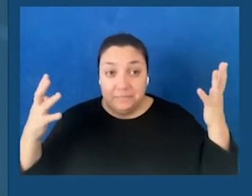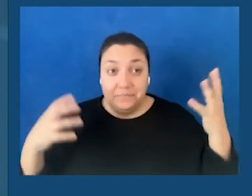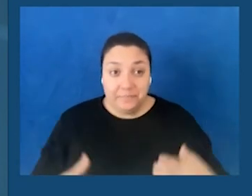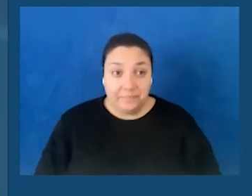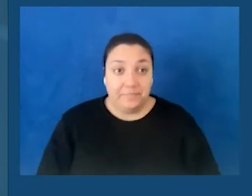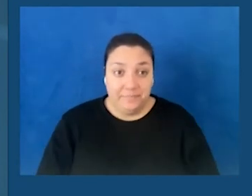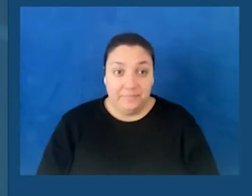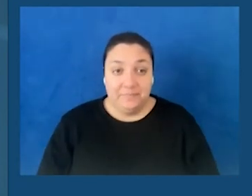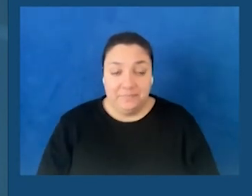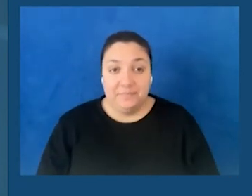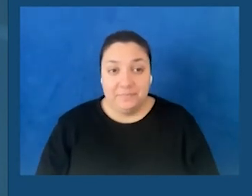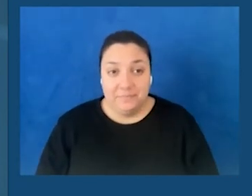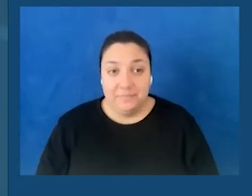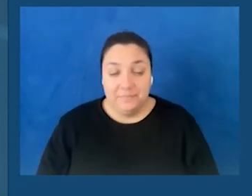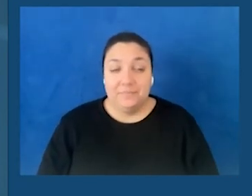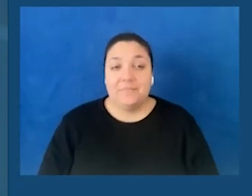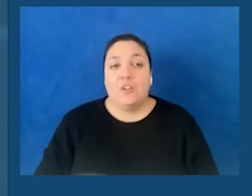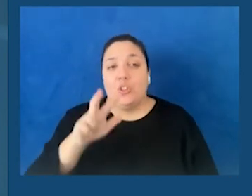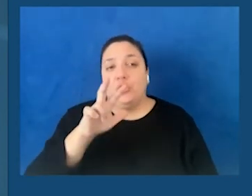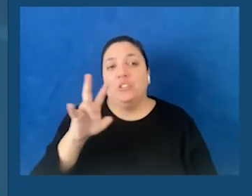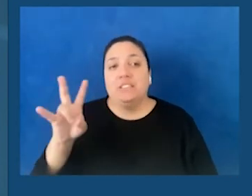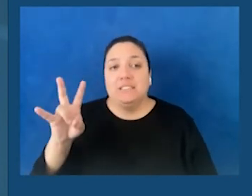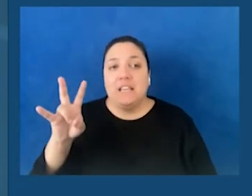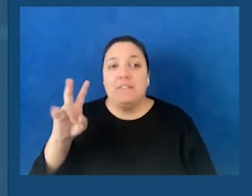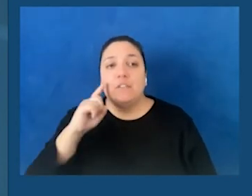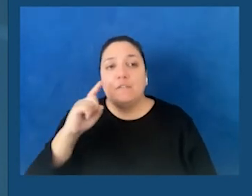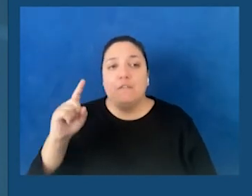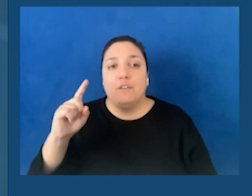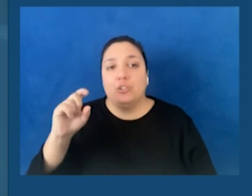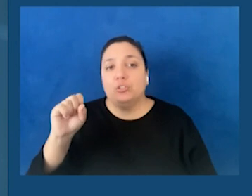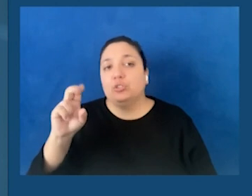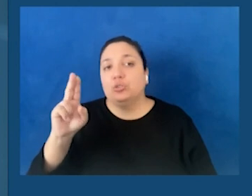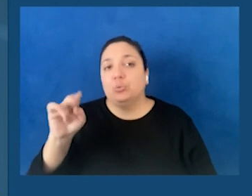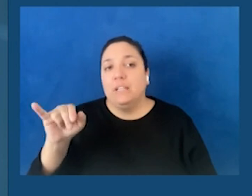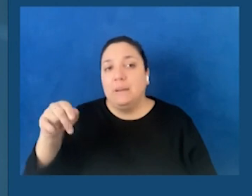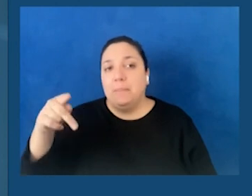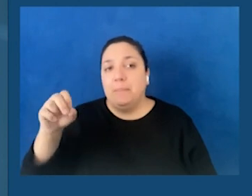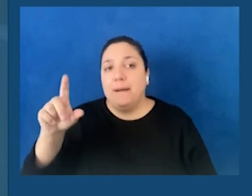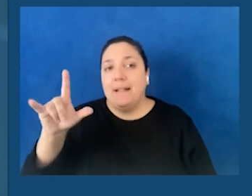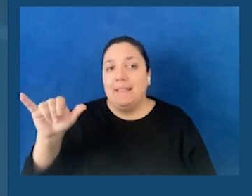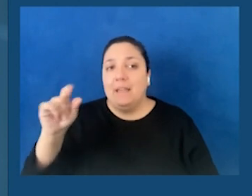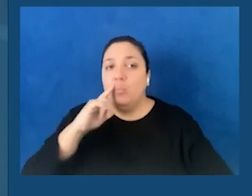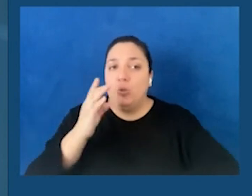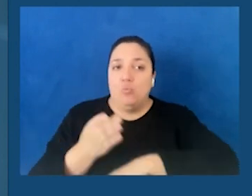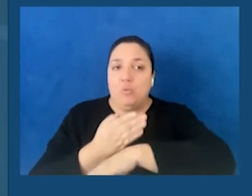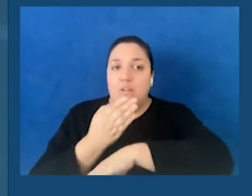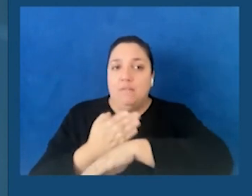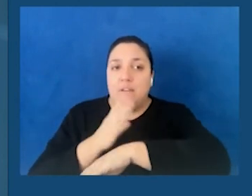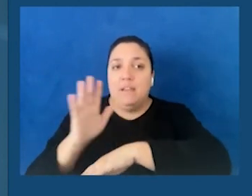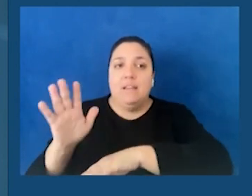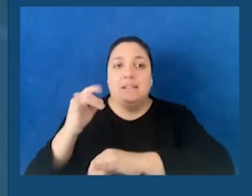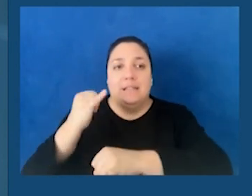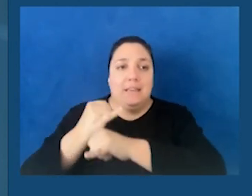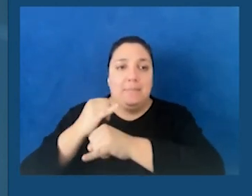And $37 million for SUNY Poly to renovate its campus center and pools. So we want to make sure everyone has the best chance.